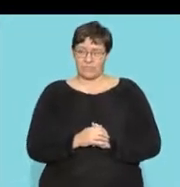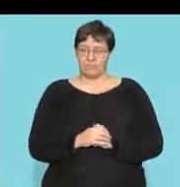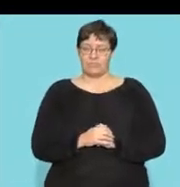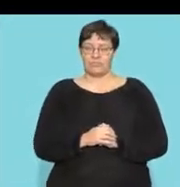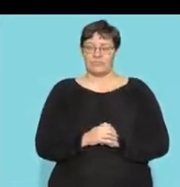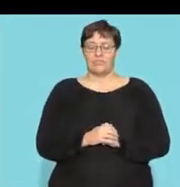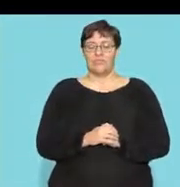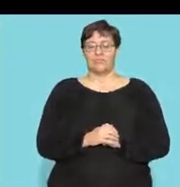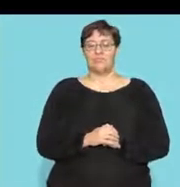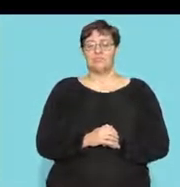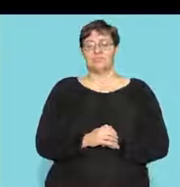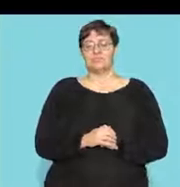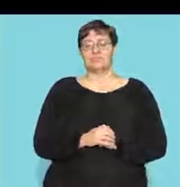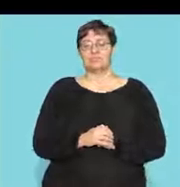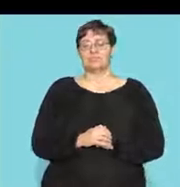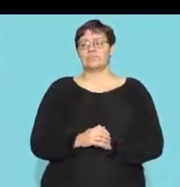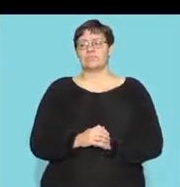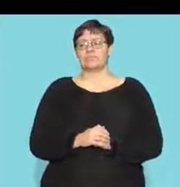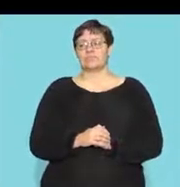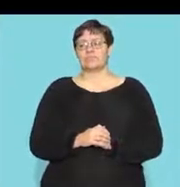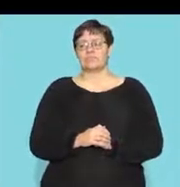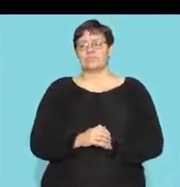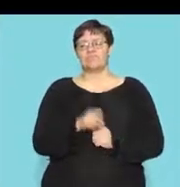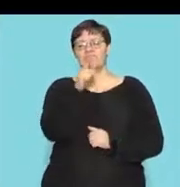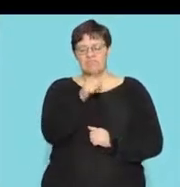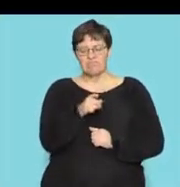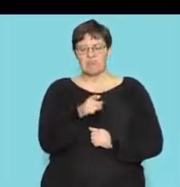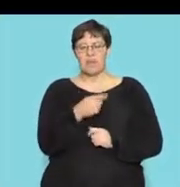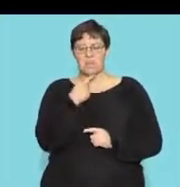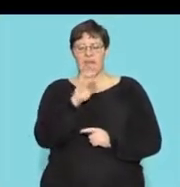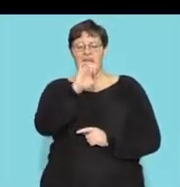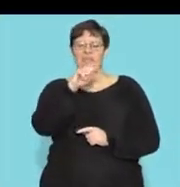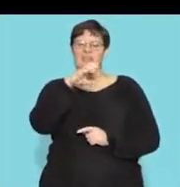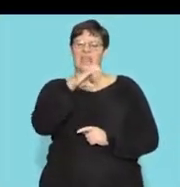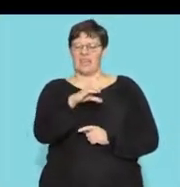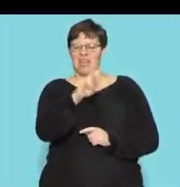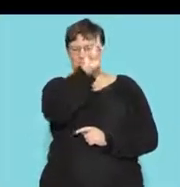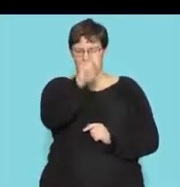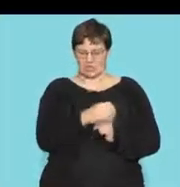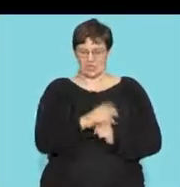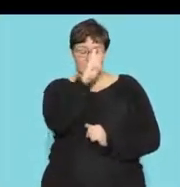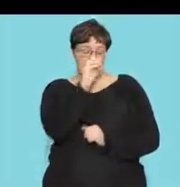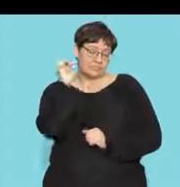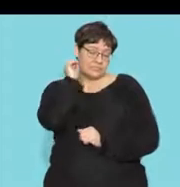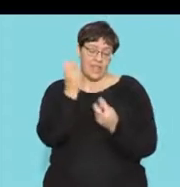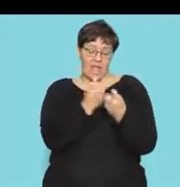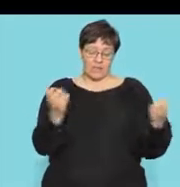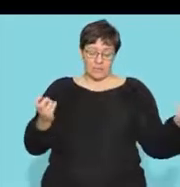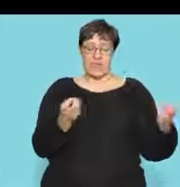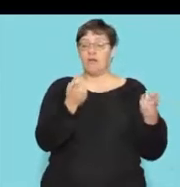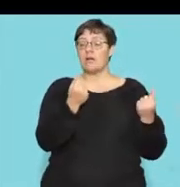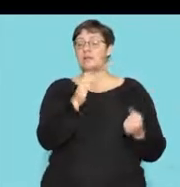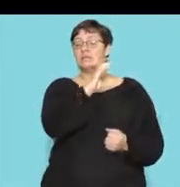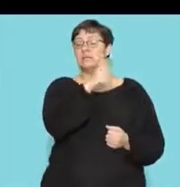Okay, this was a bit of an ethics question, which says here, take note that equipment with a cost price of